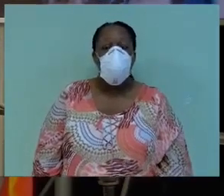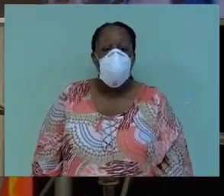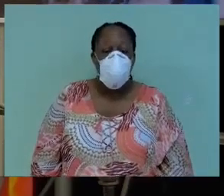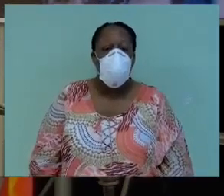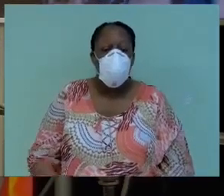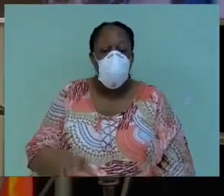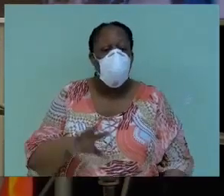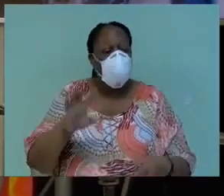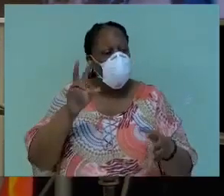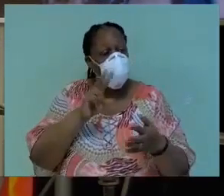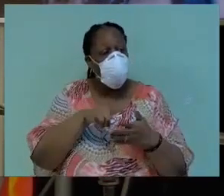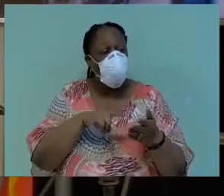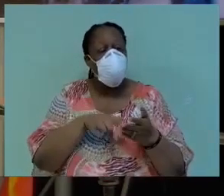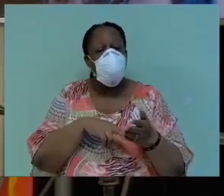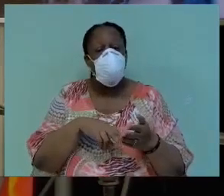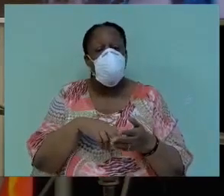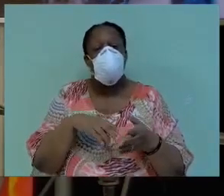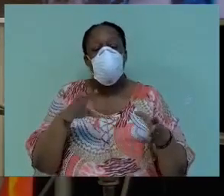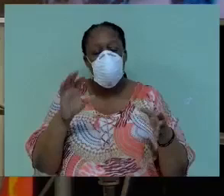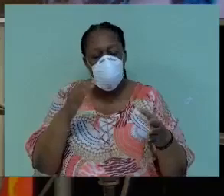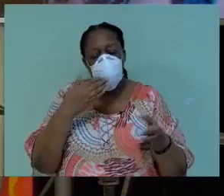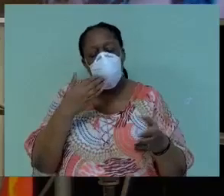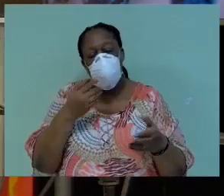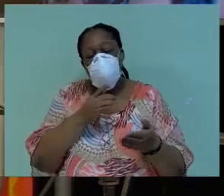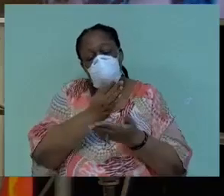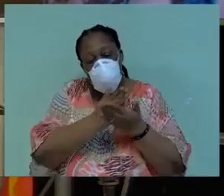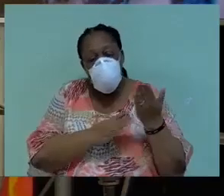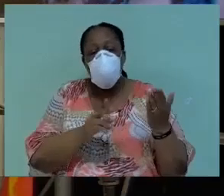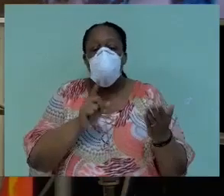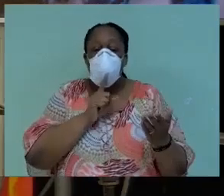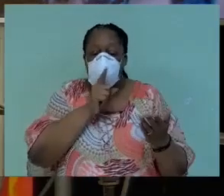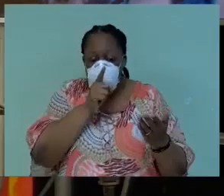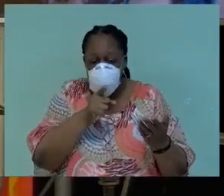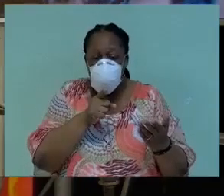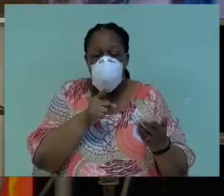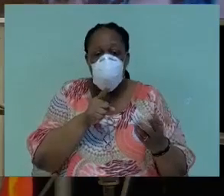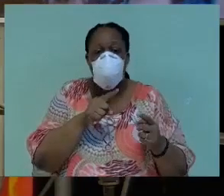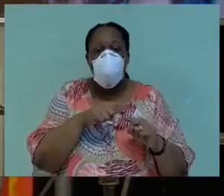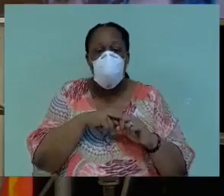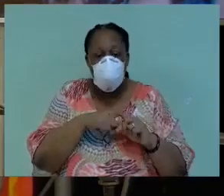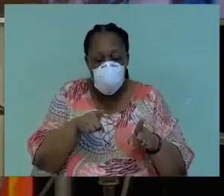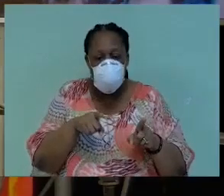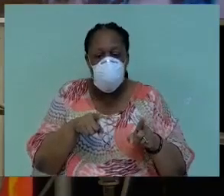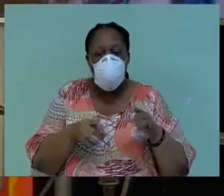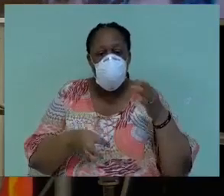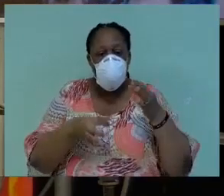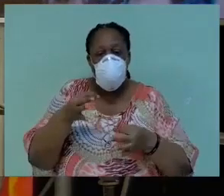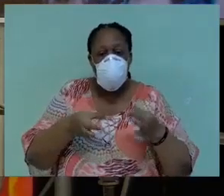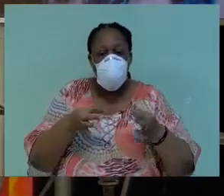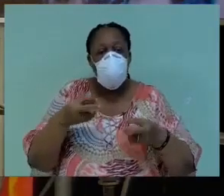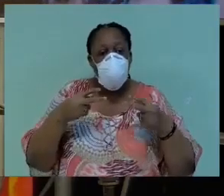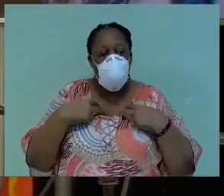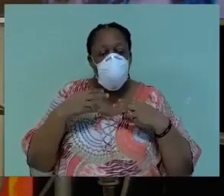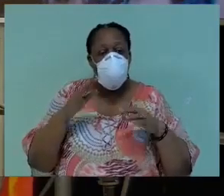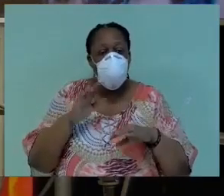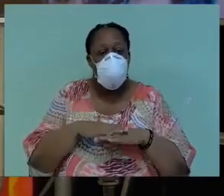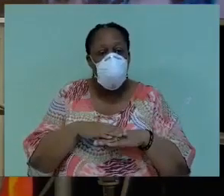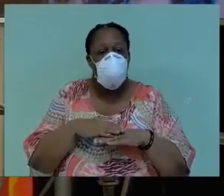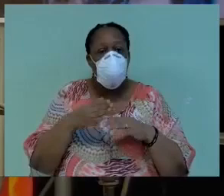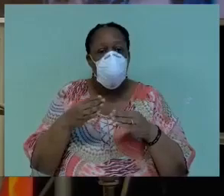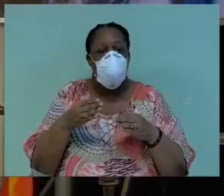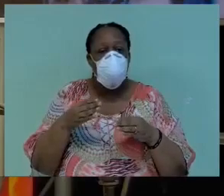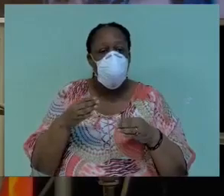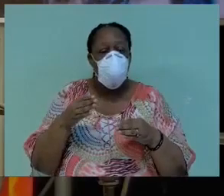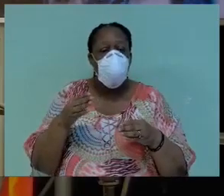truth to it, but you have to take it into context. If you have a tight seal N95 mask that's not made for the